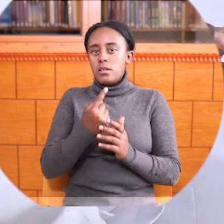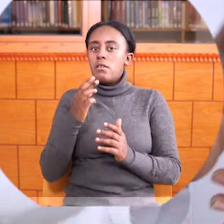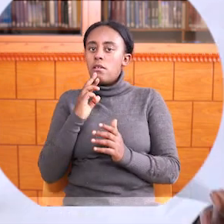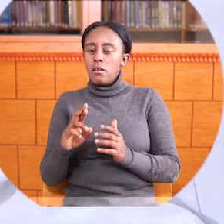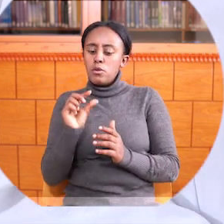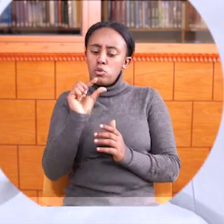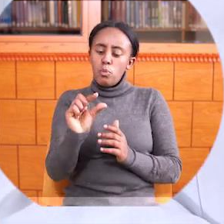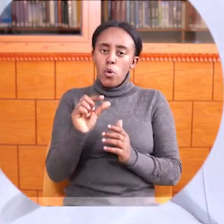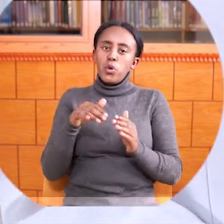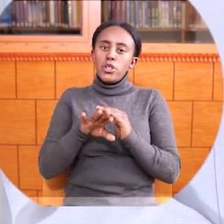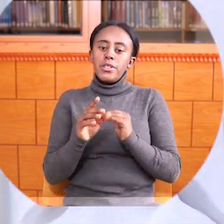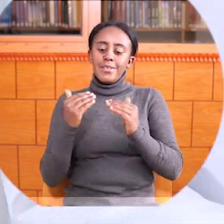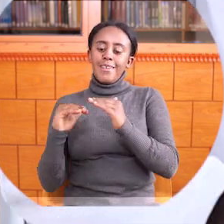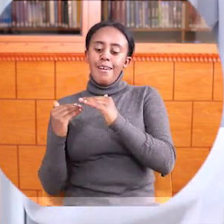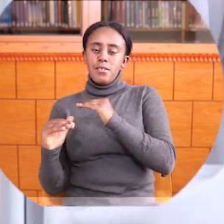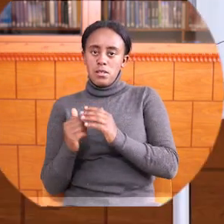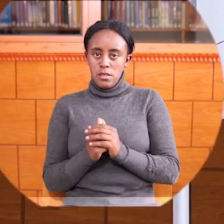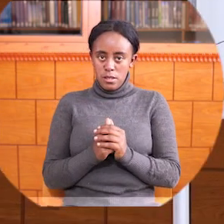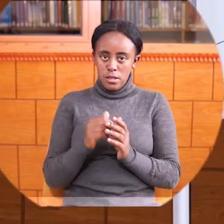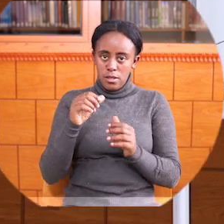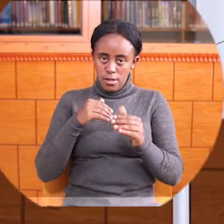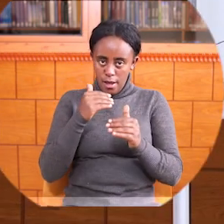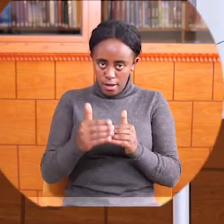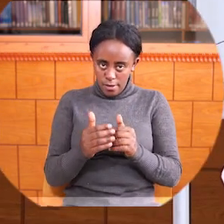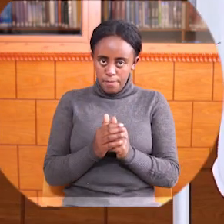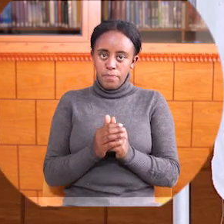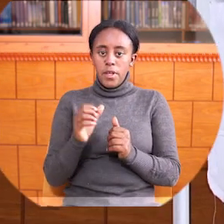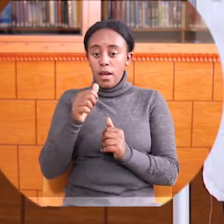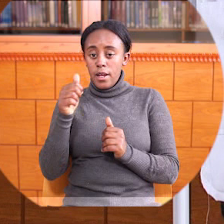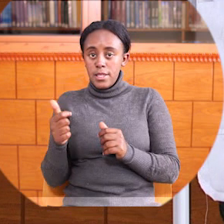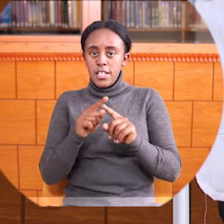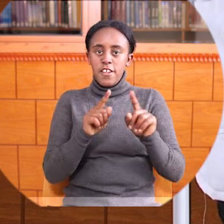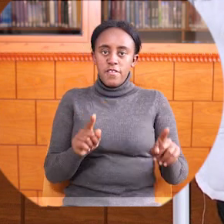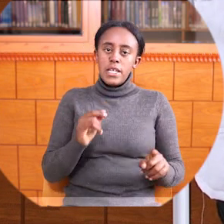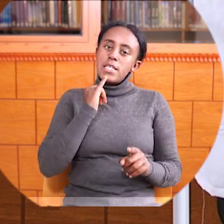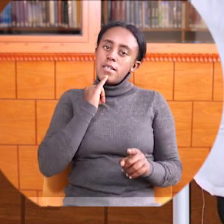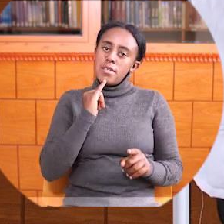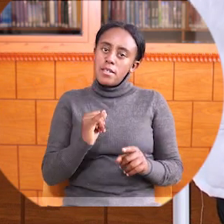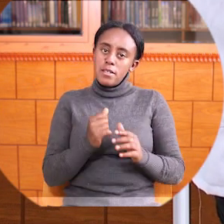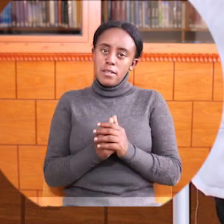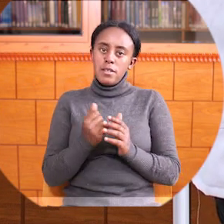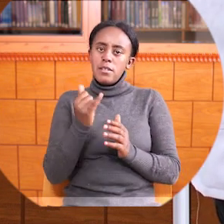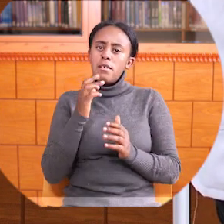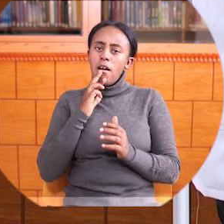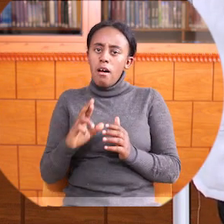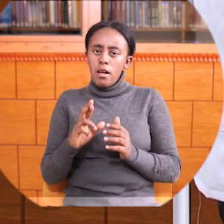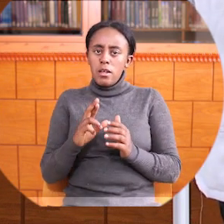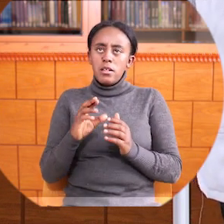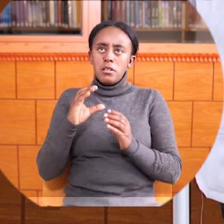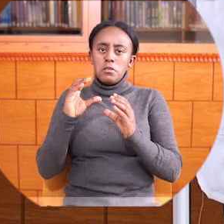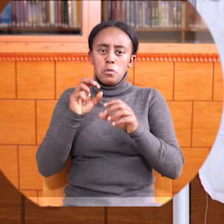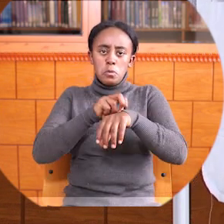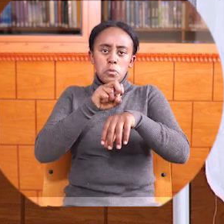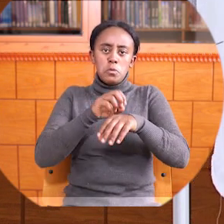are small in size. Then the another difference is they are seasonal. They